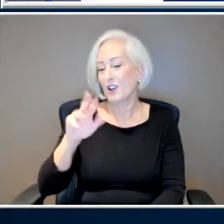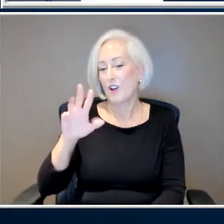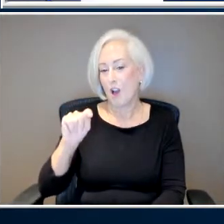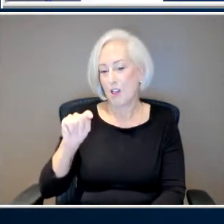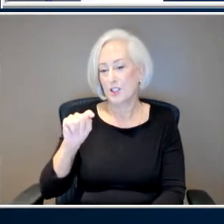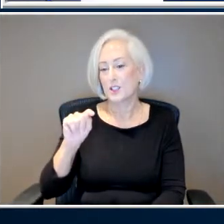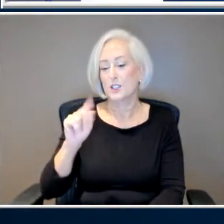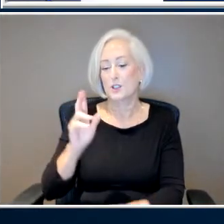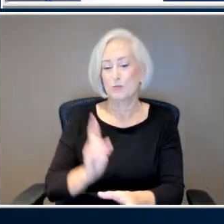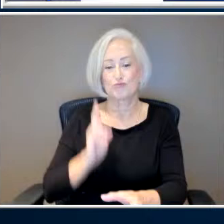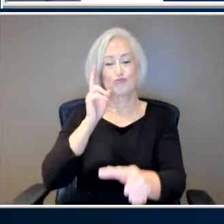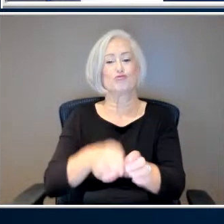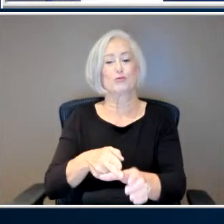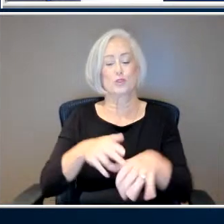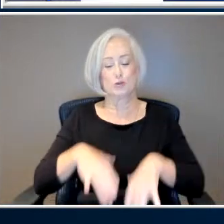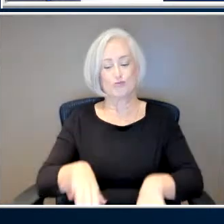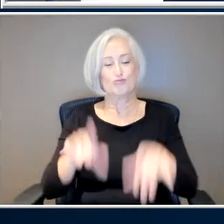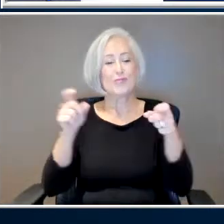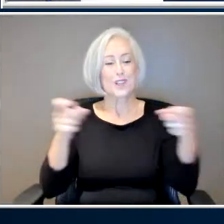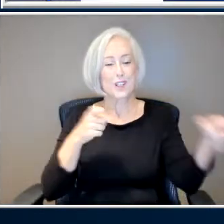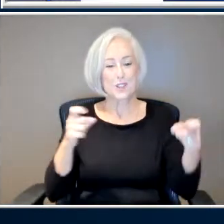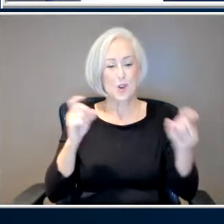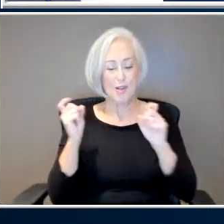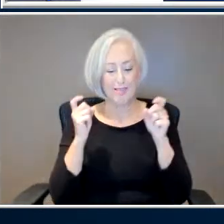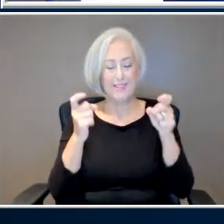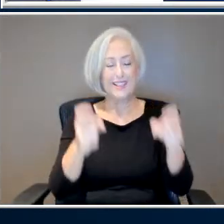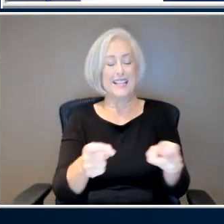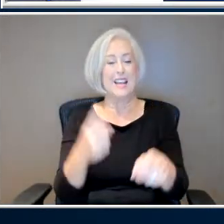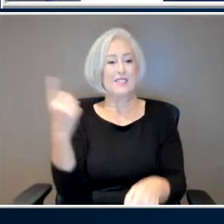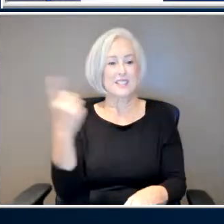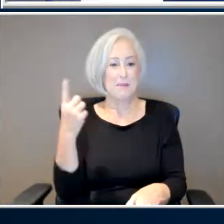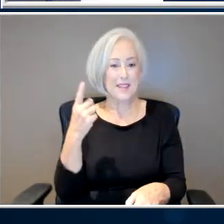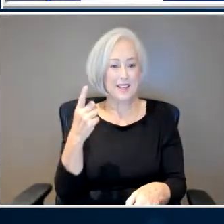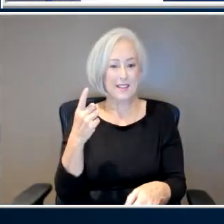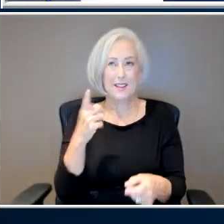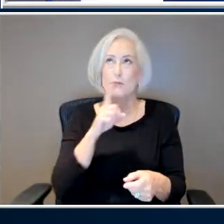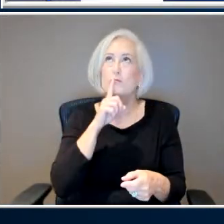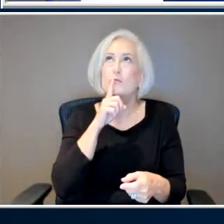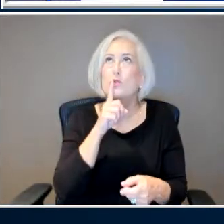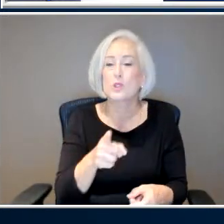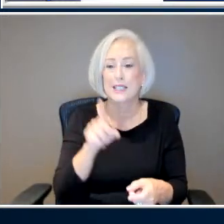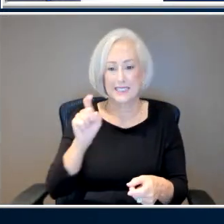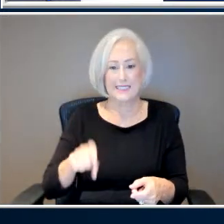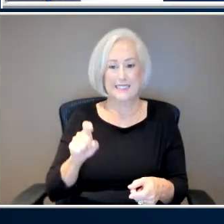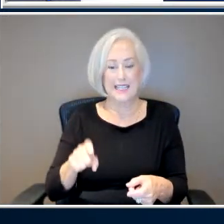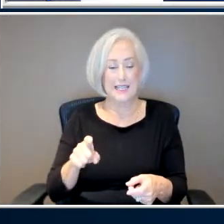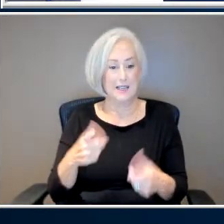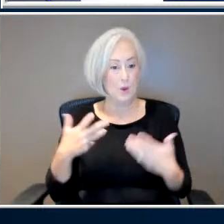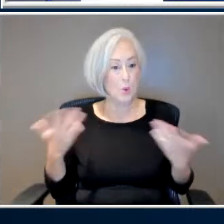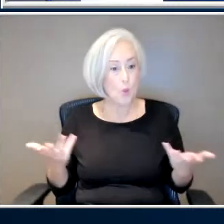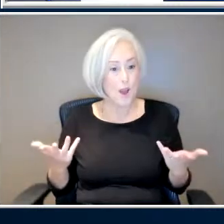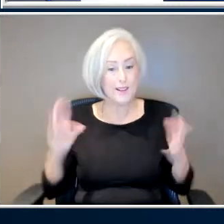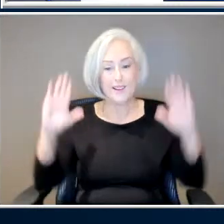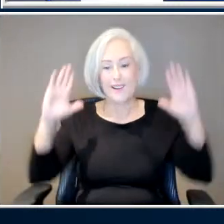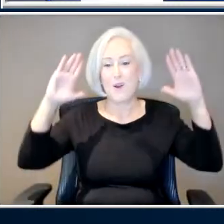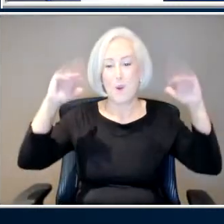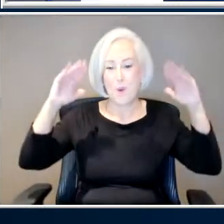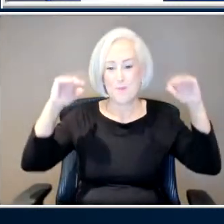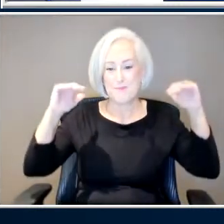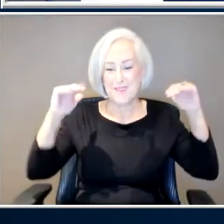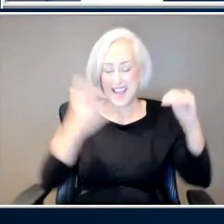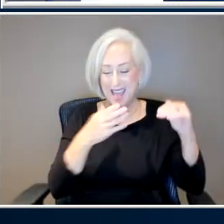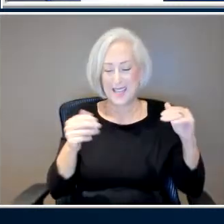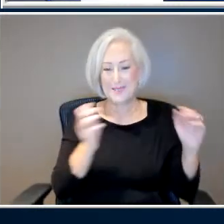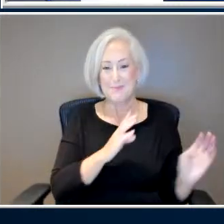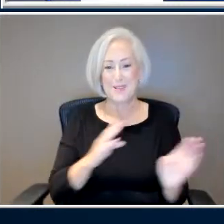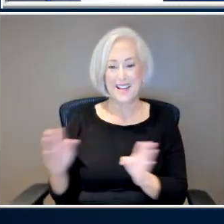took the reins and gave you something that you desperately needed, which was hope. And a plan. Dr. O'Day, thank you so much